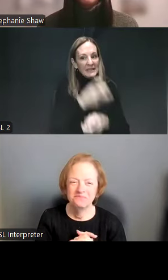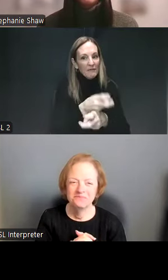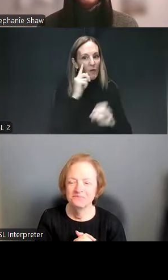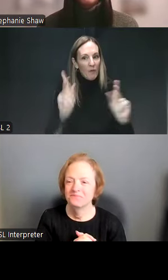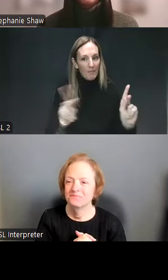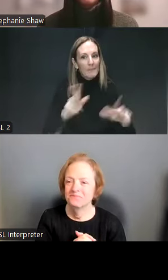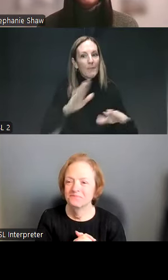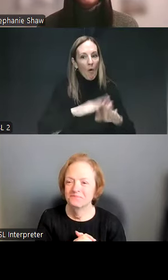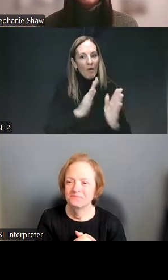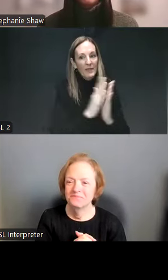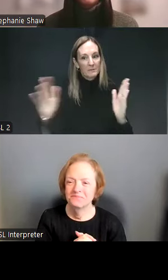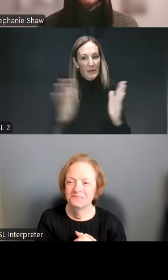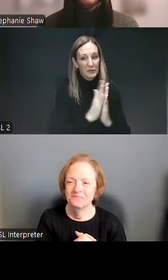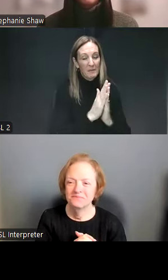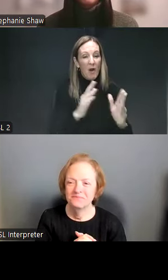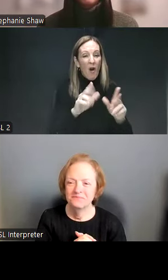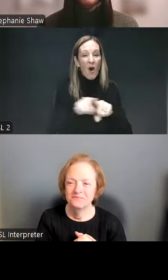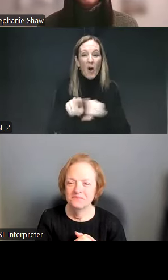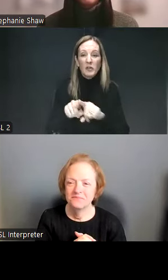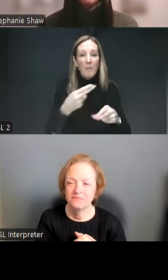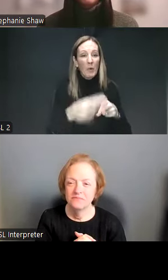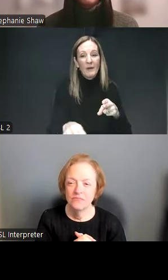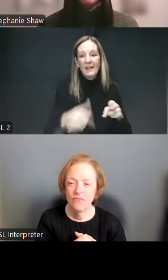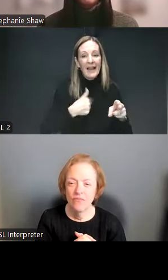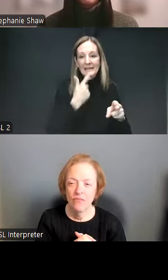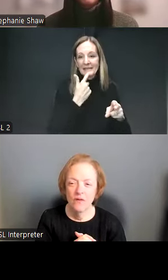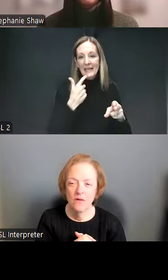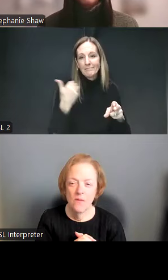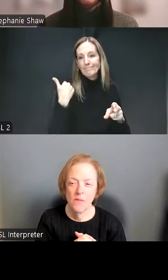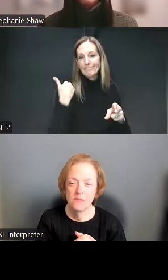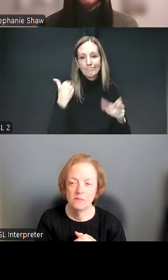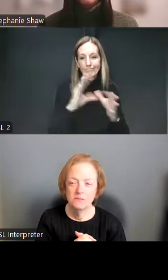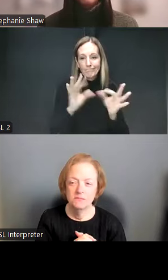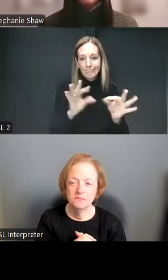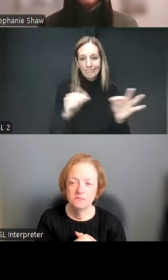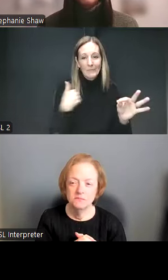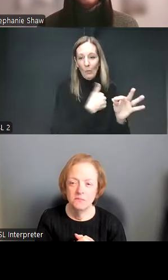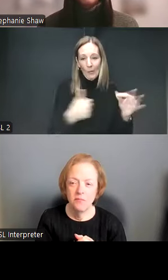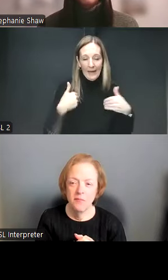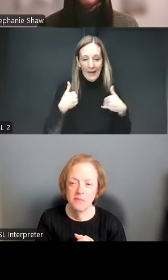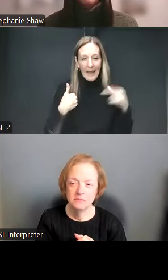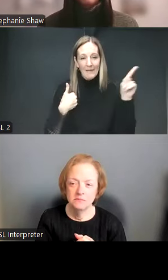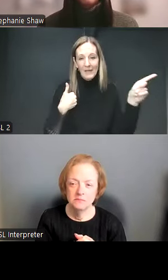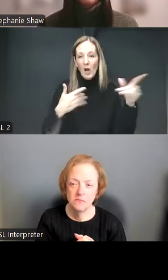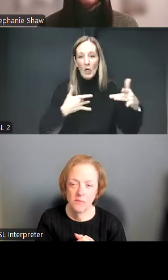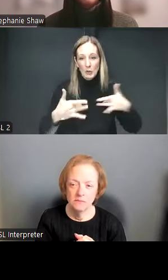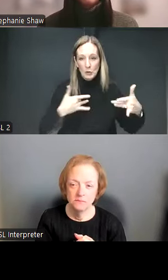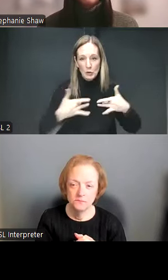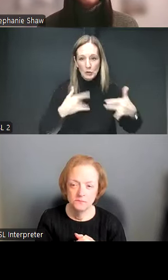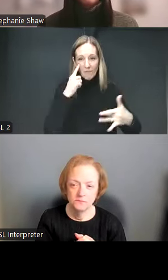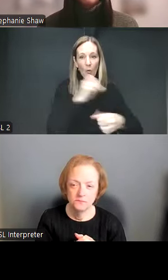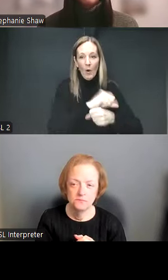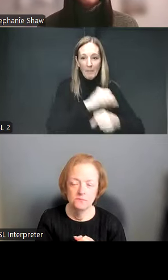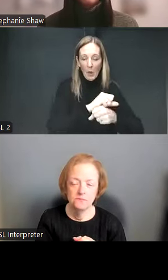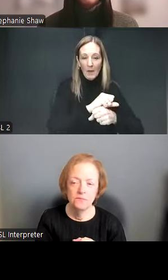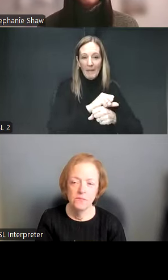The other thing that I just want to mention briefly is, as I mentioned before, we have this concern in employment